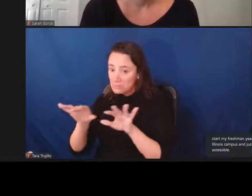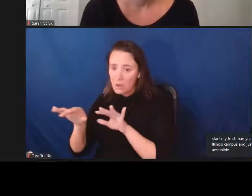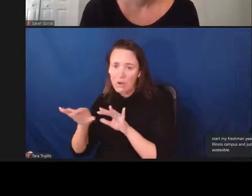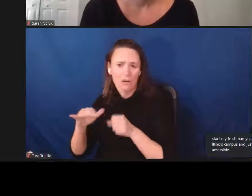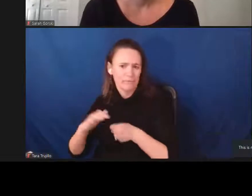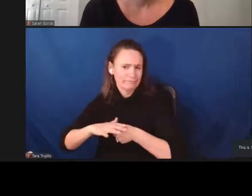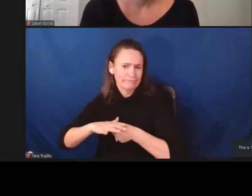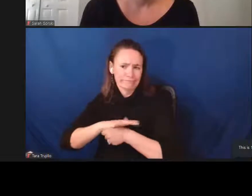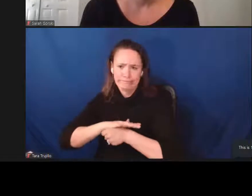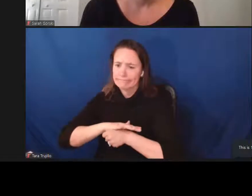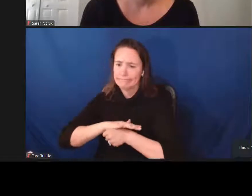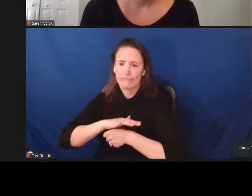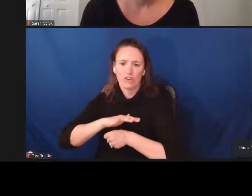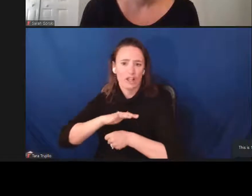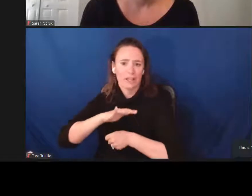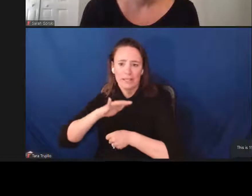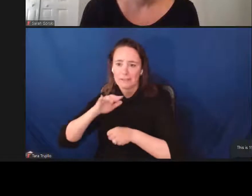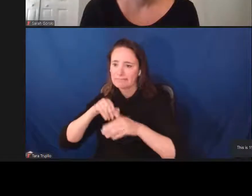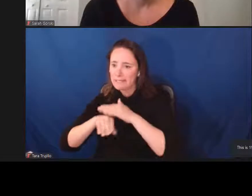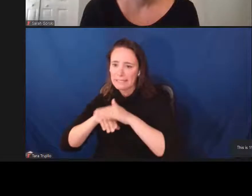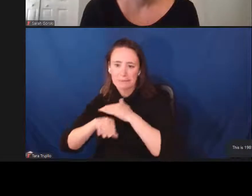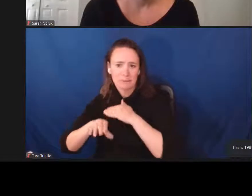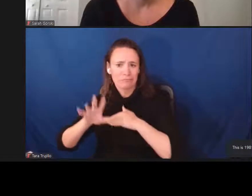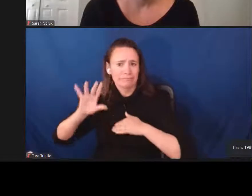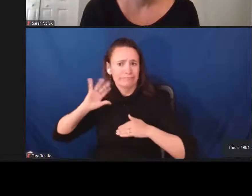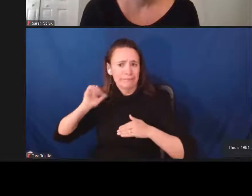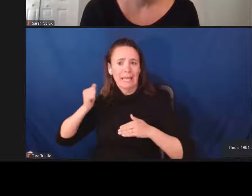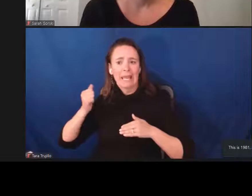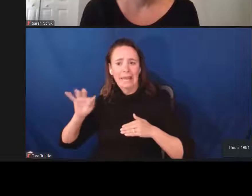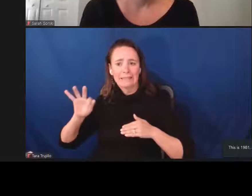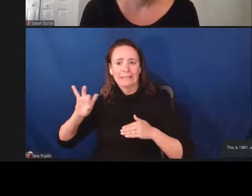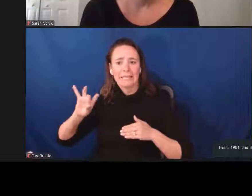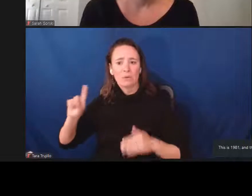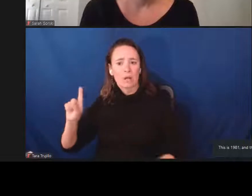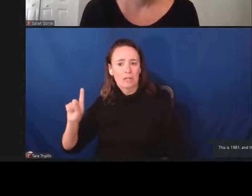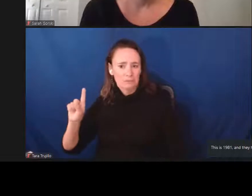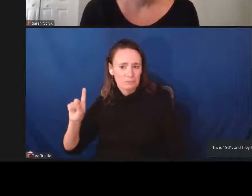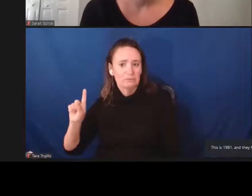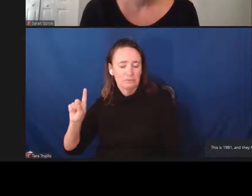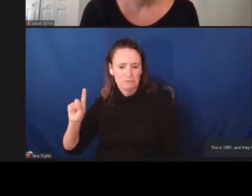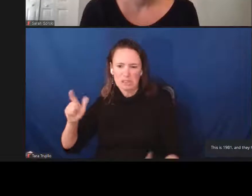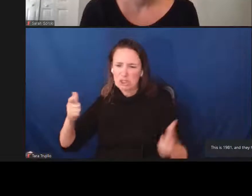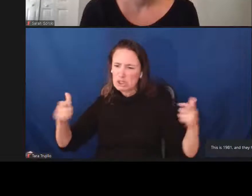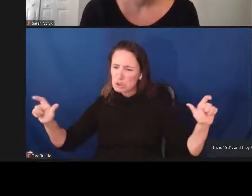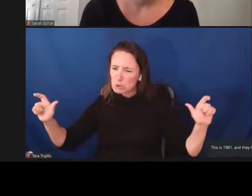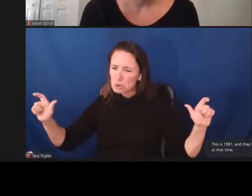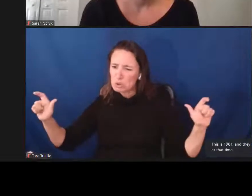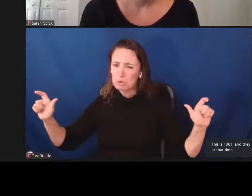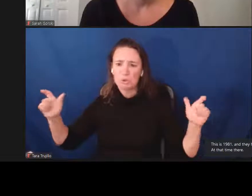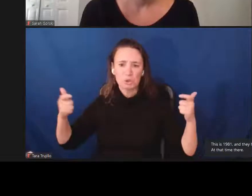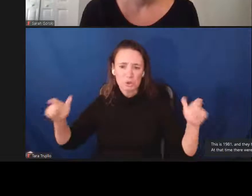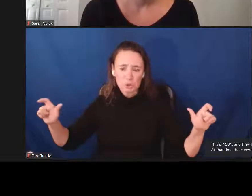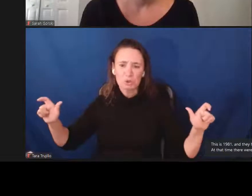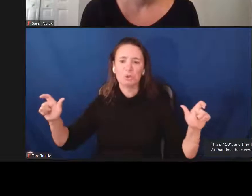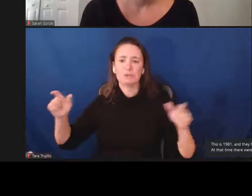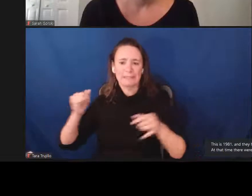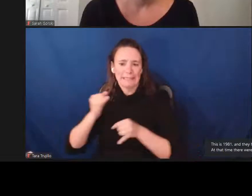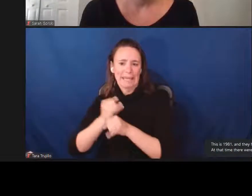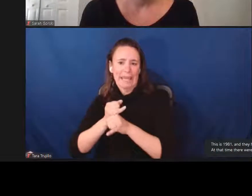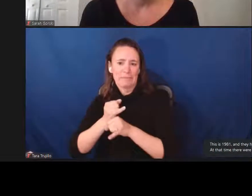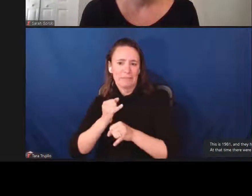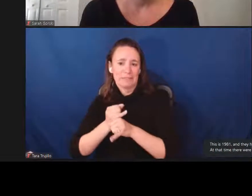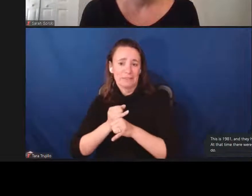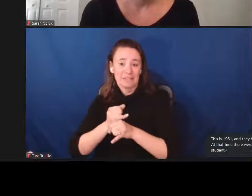is 1981. And they had, it's a huge campus. At that time, there were 40,000